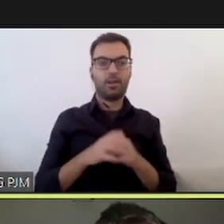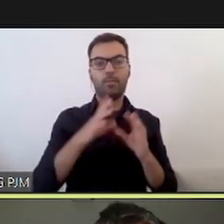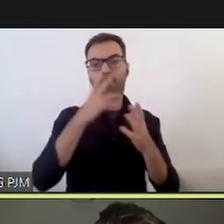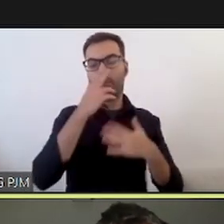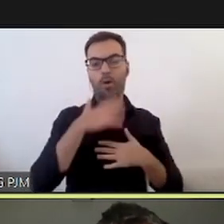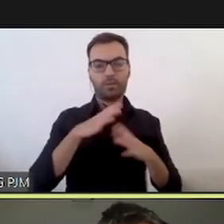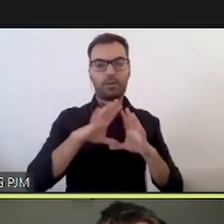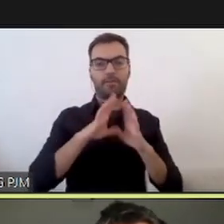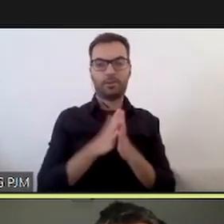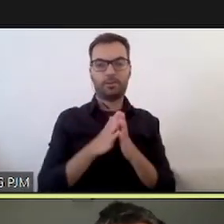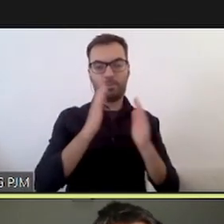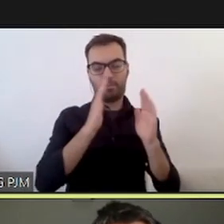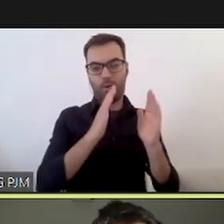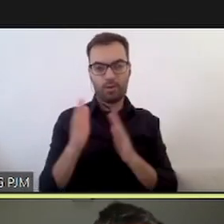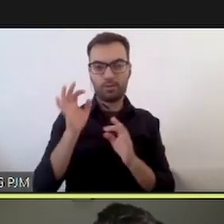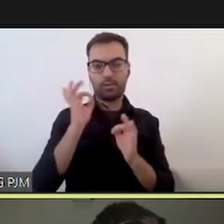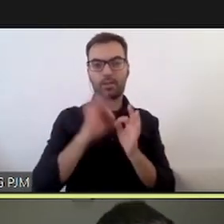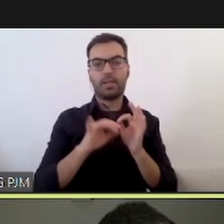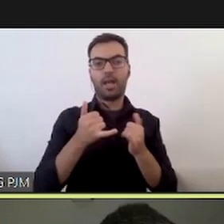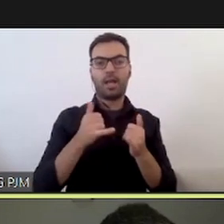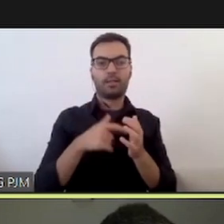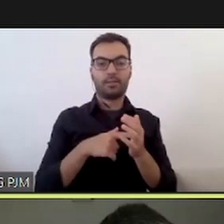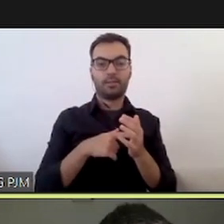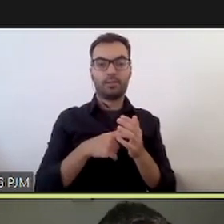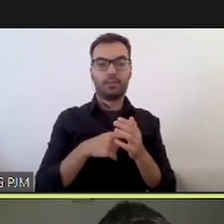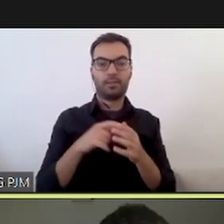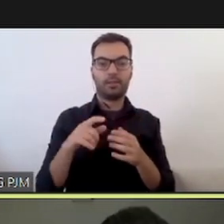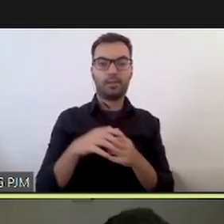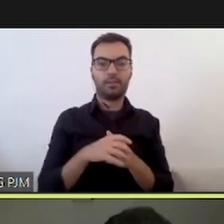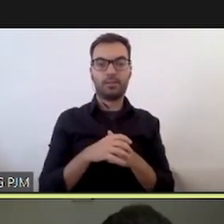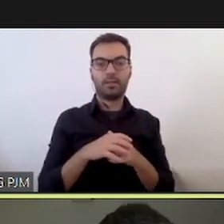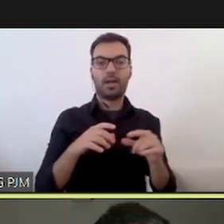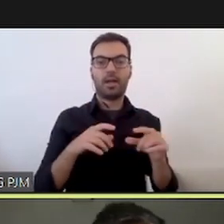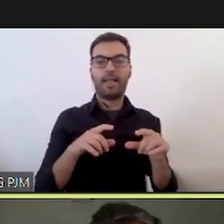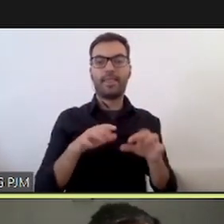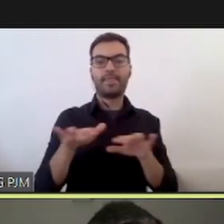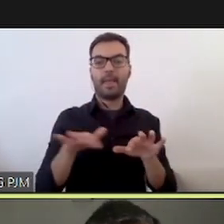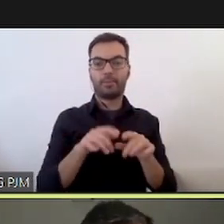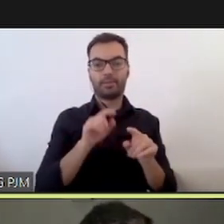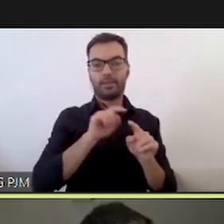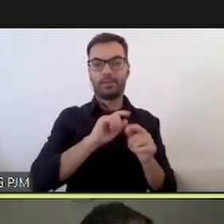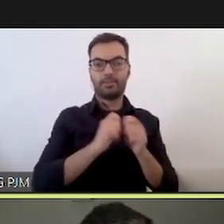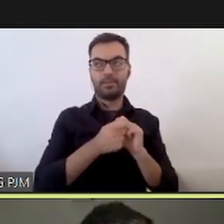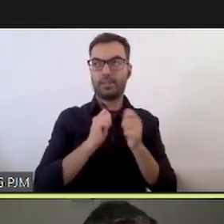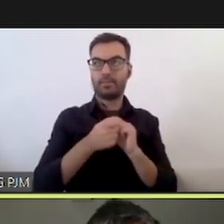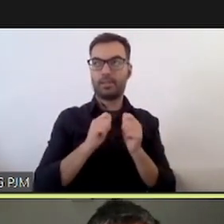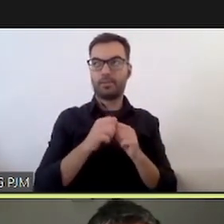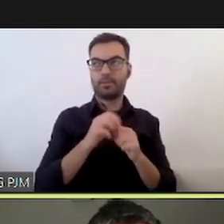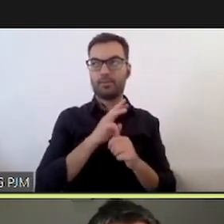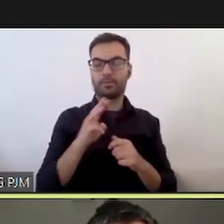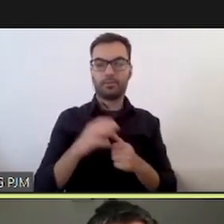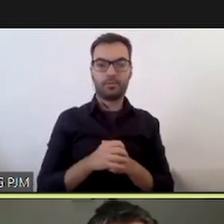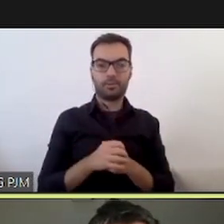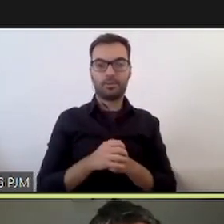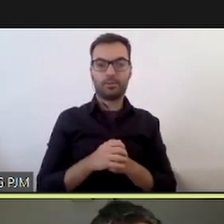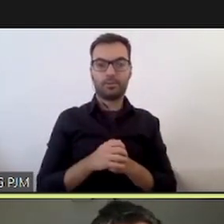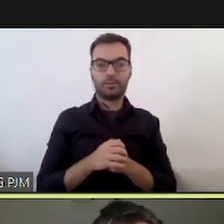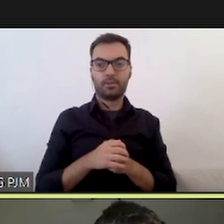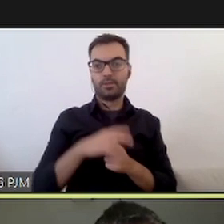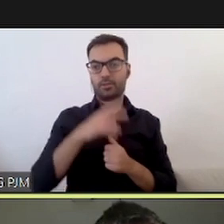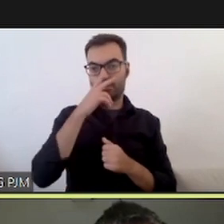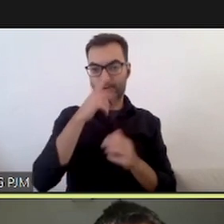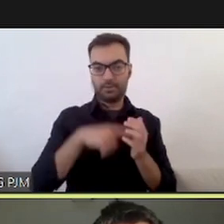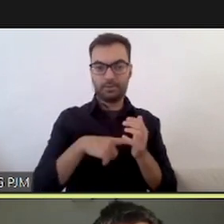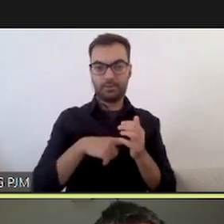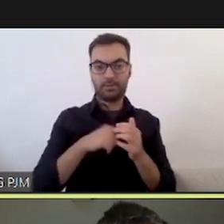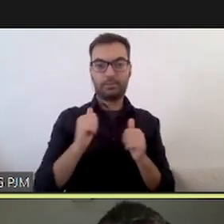you how the keyboard focus will be jumping over the page. So we can see first it